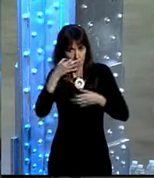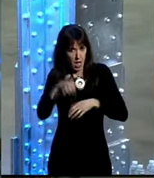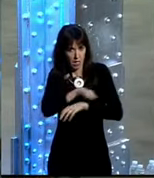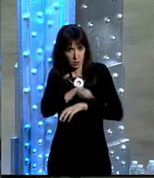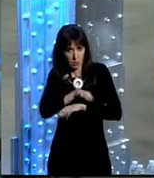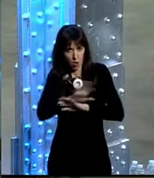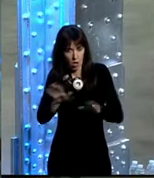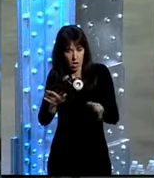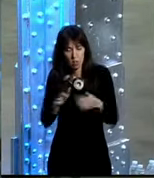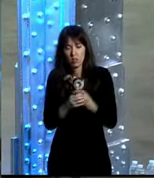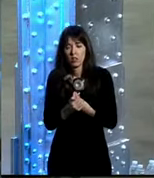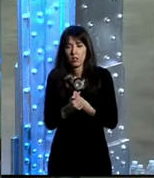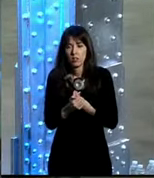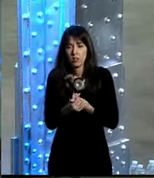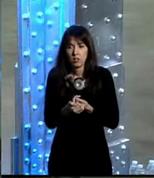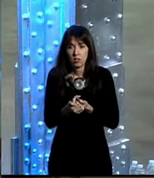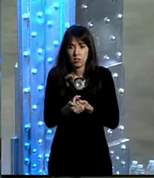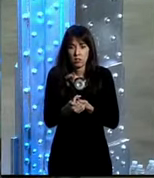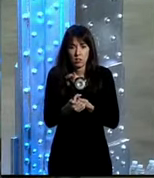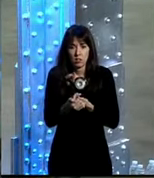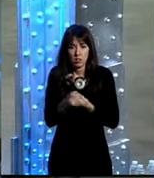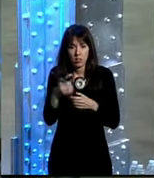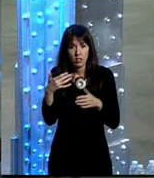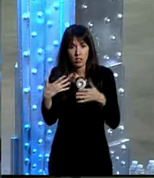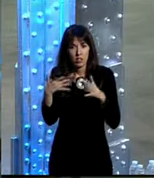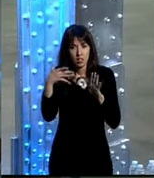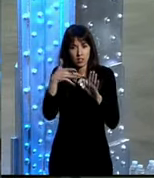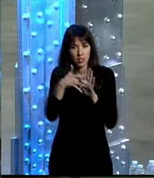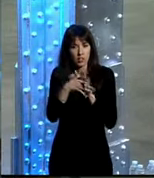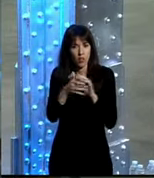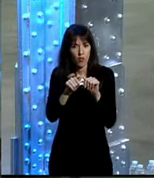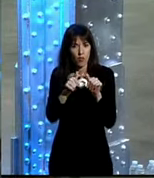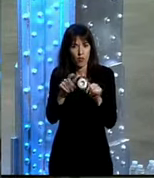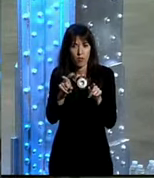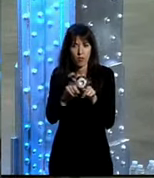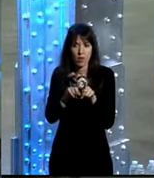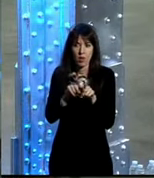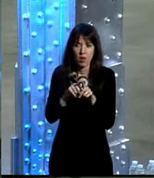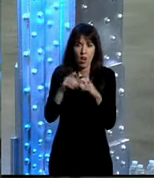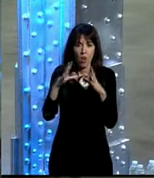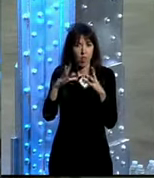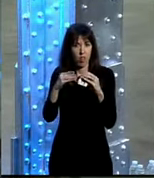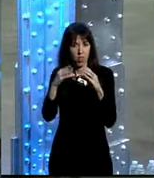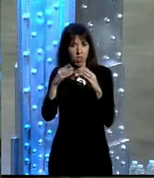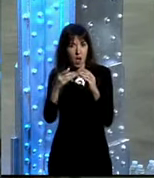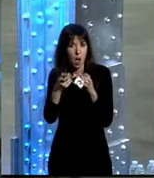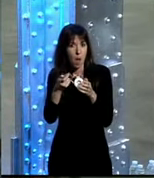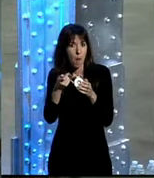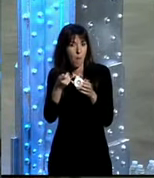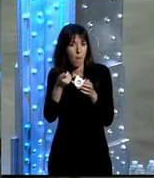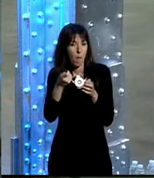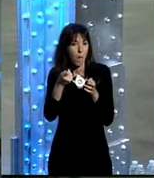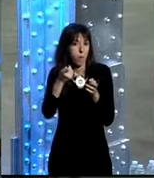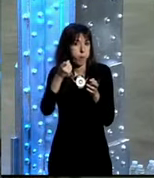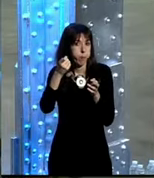And the way it was described was that because these sponges are so rare and that they're